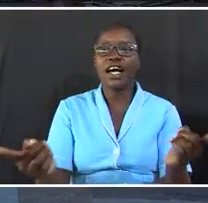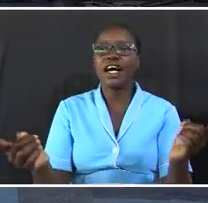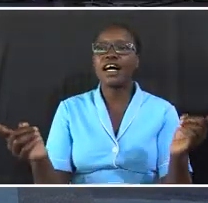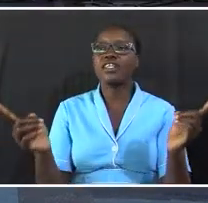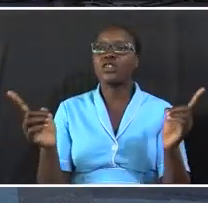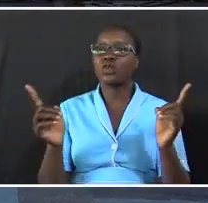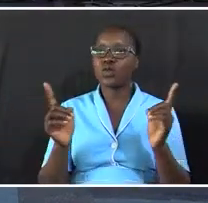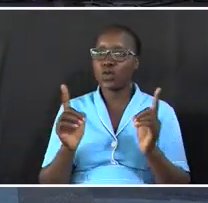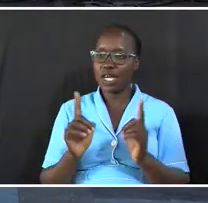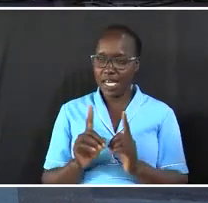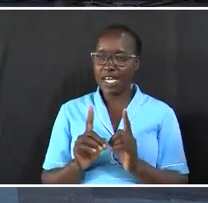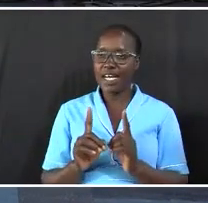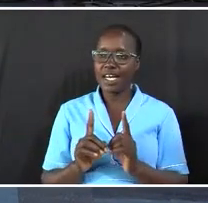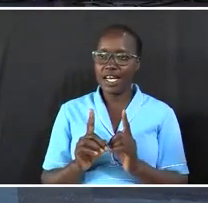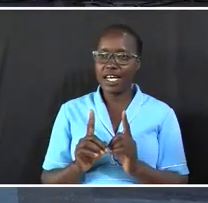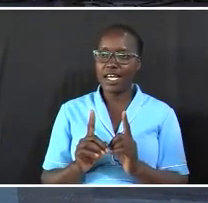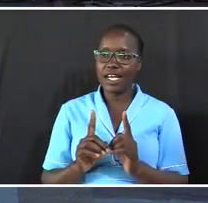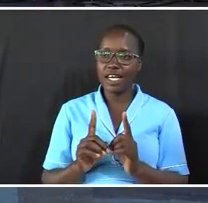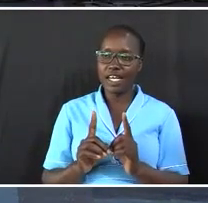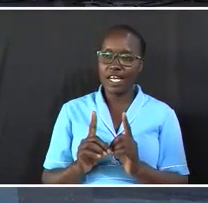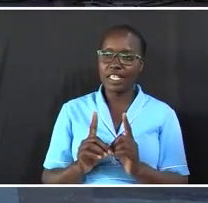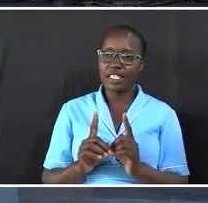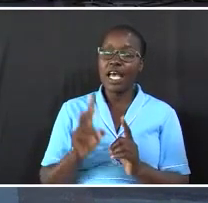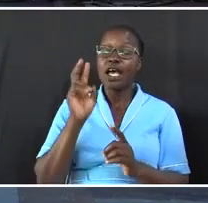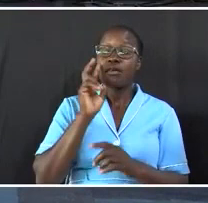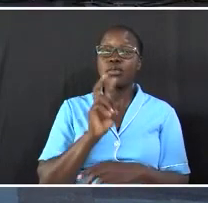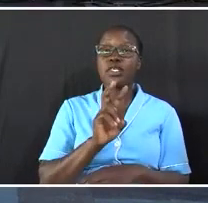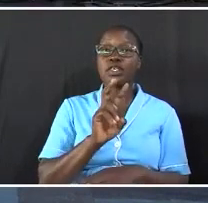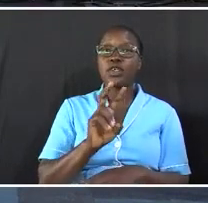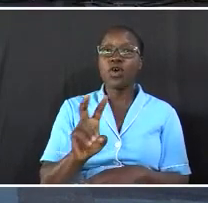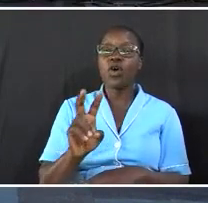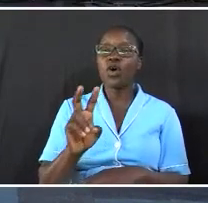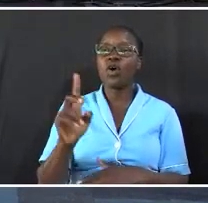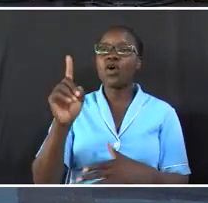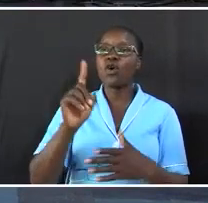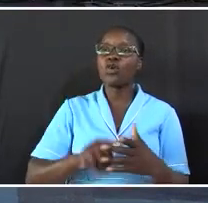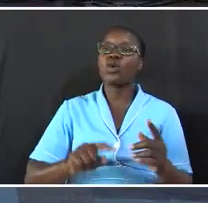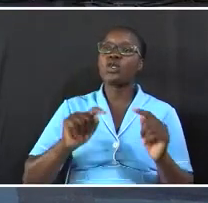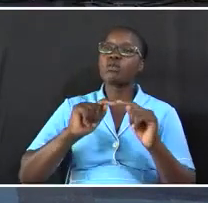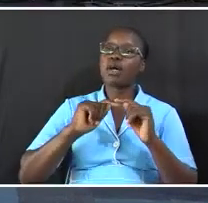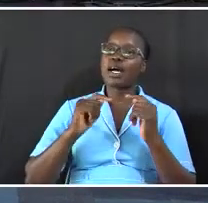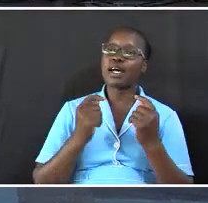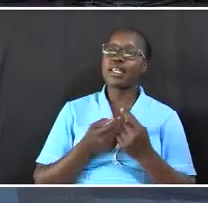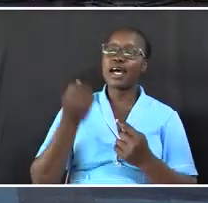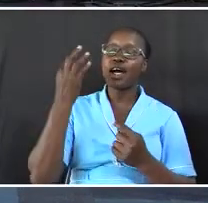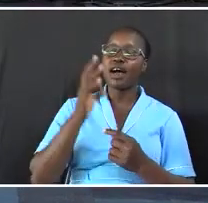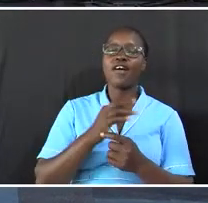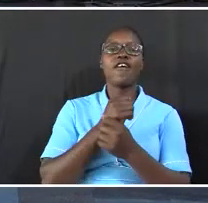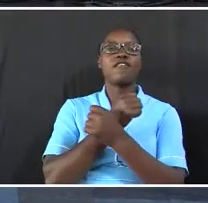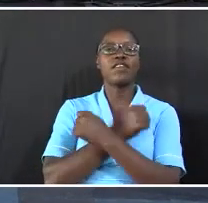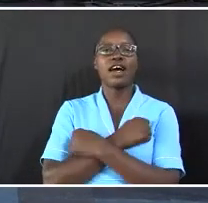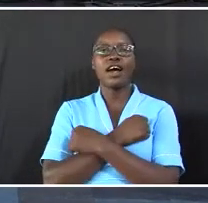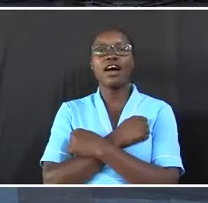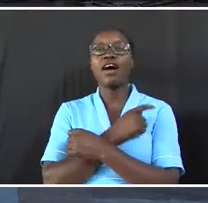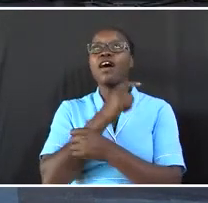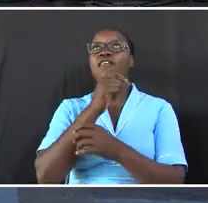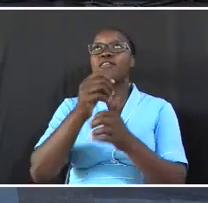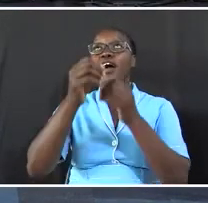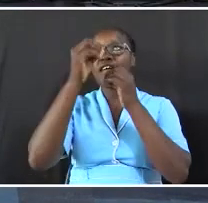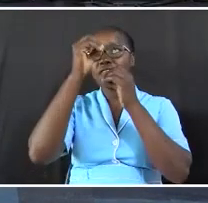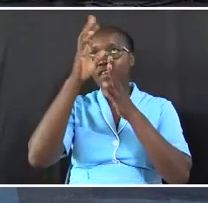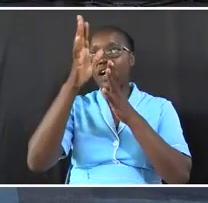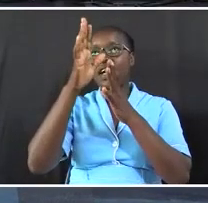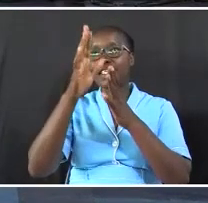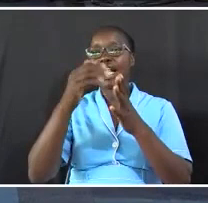given unto us. Behold what manner of love